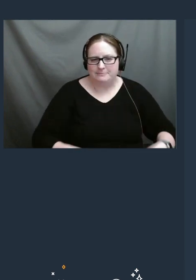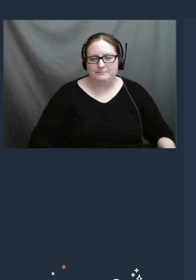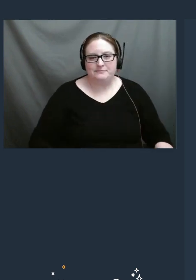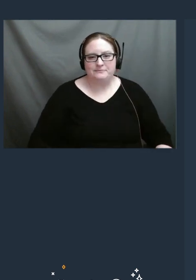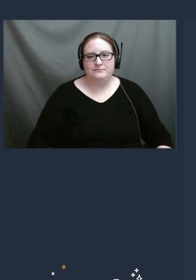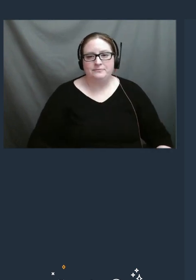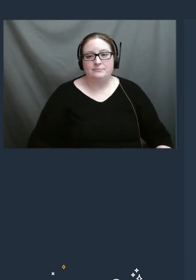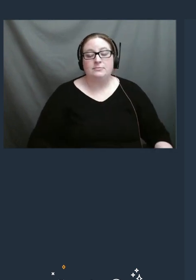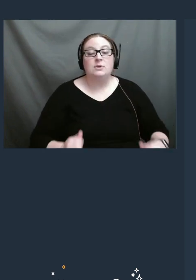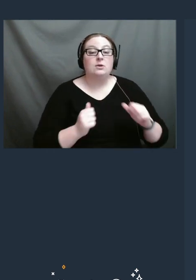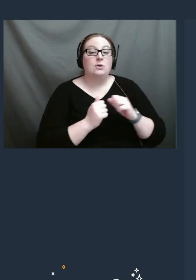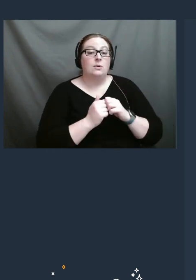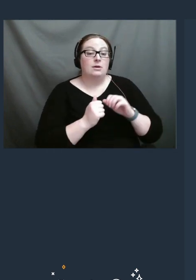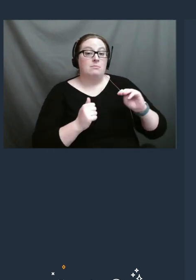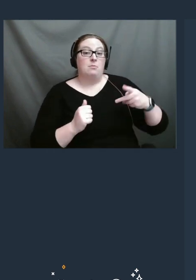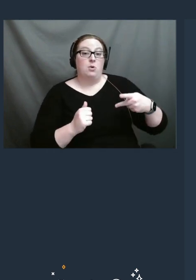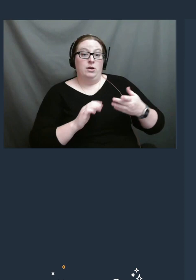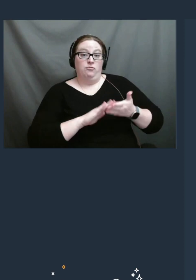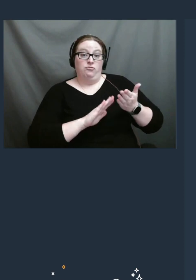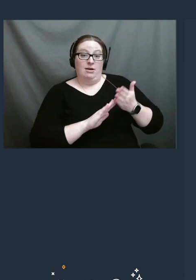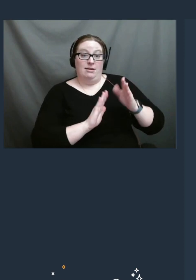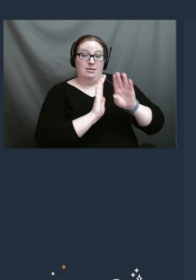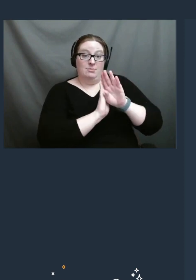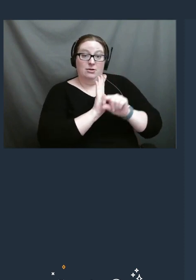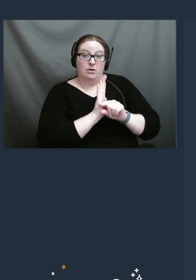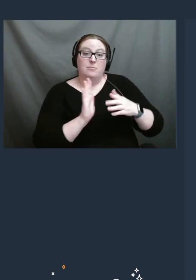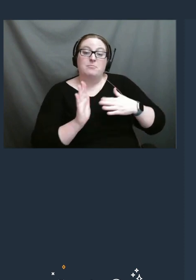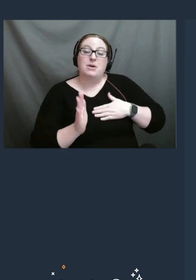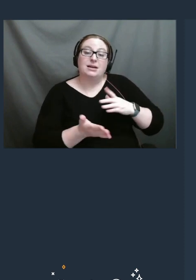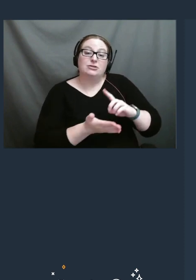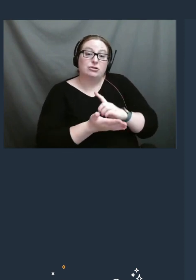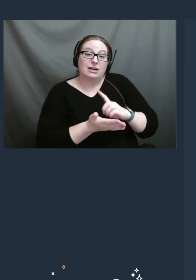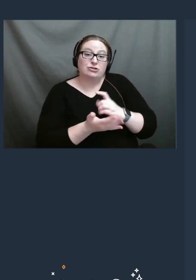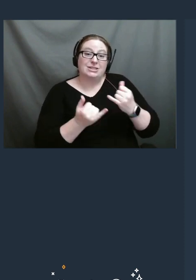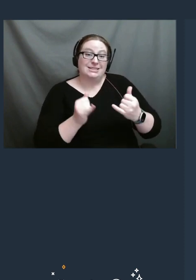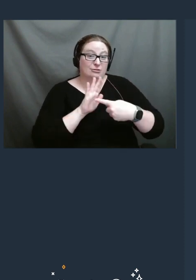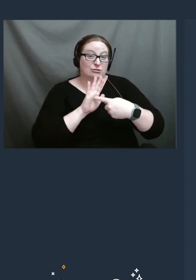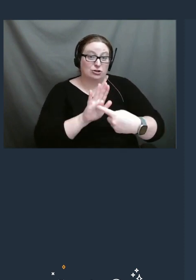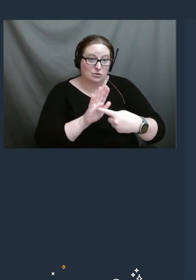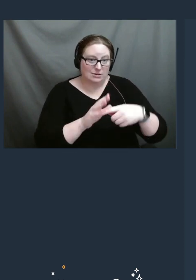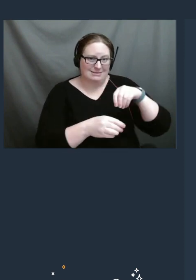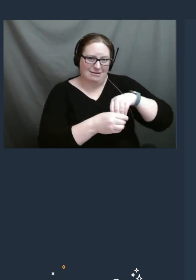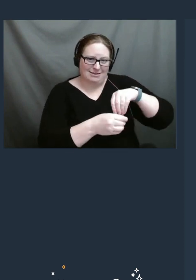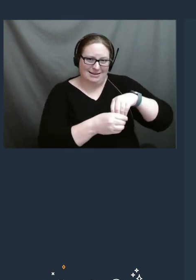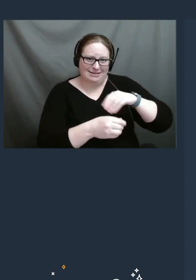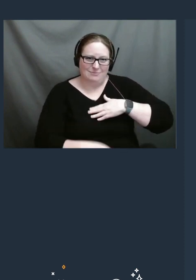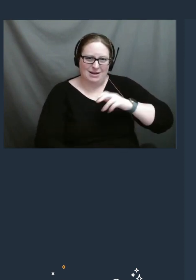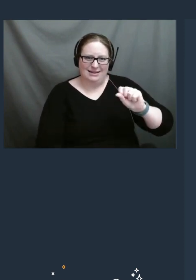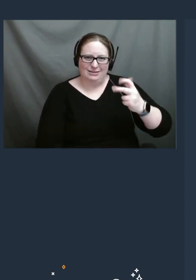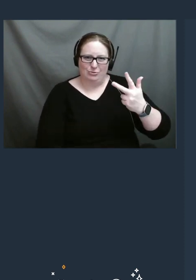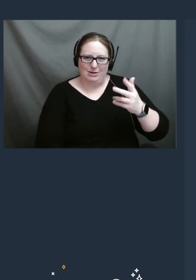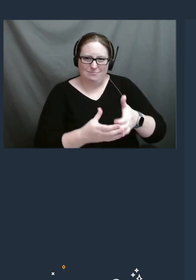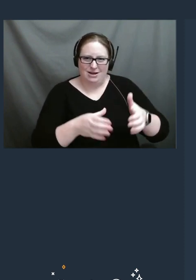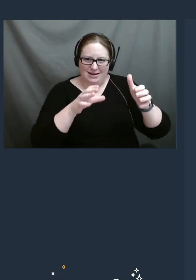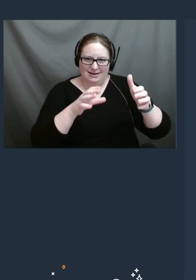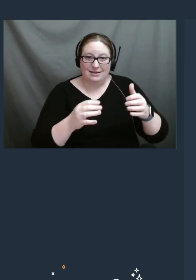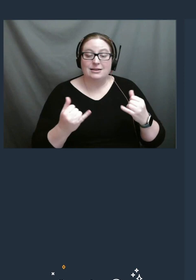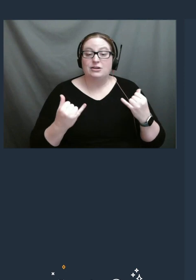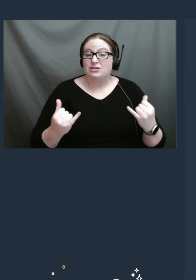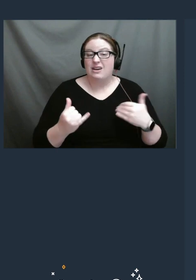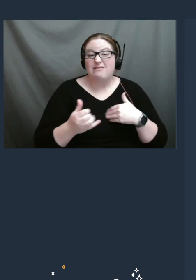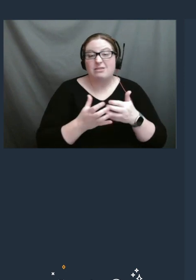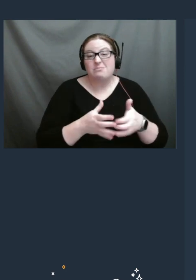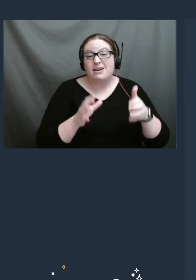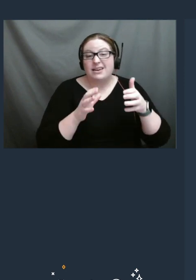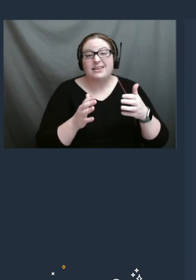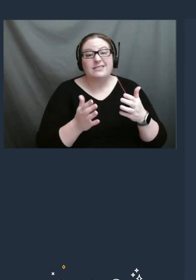With Mount Point running in the background, my directory now reflects the contents of my S3 bucket. So here I've got a bucket with some of my favorite sessions